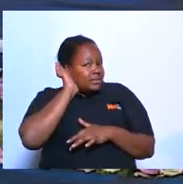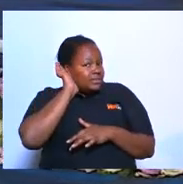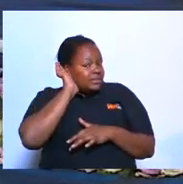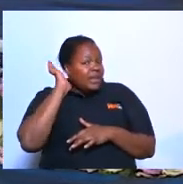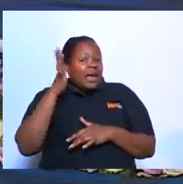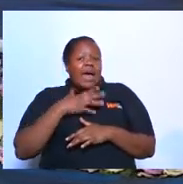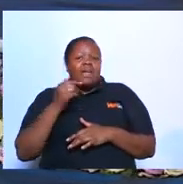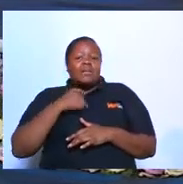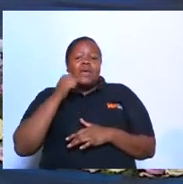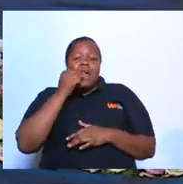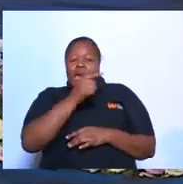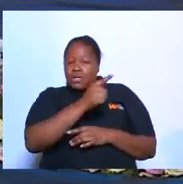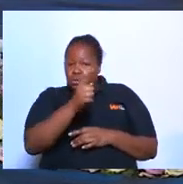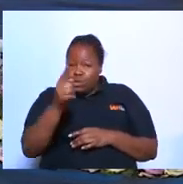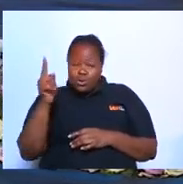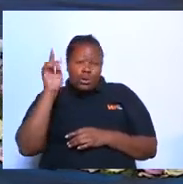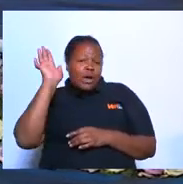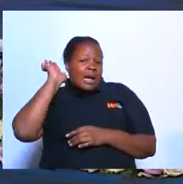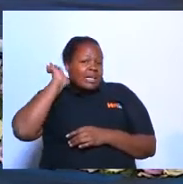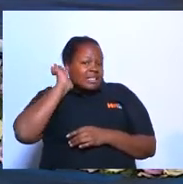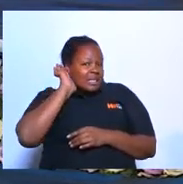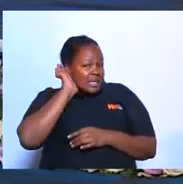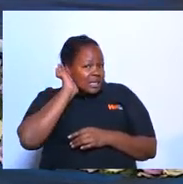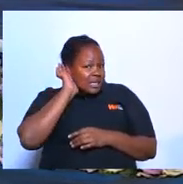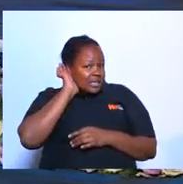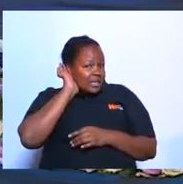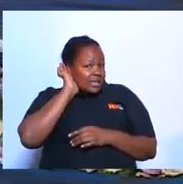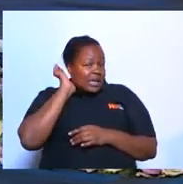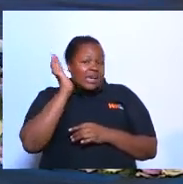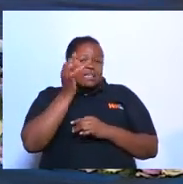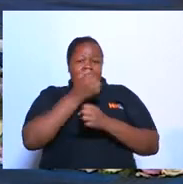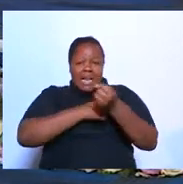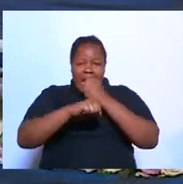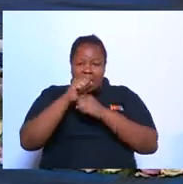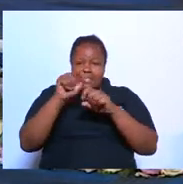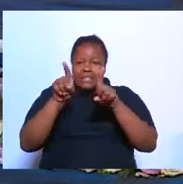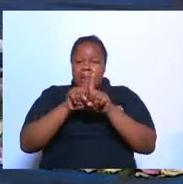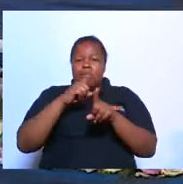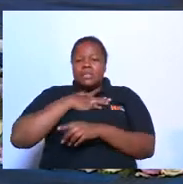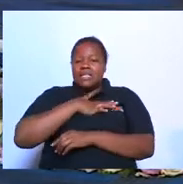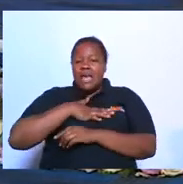and I told you that listening is an art and science